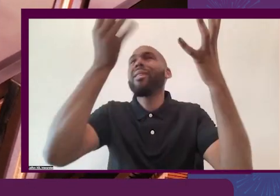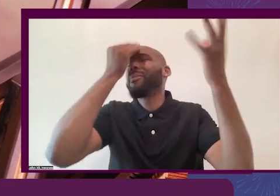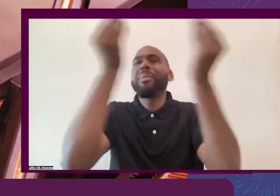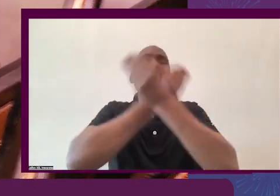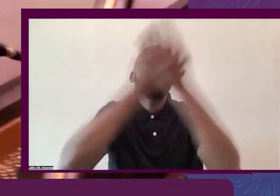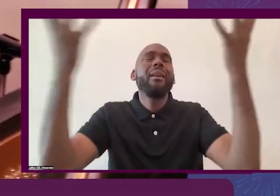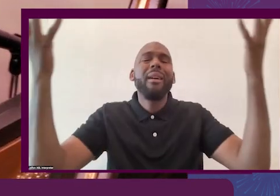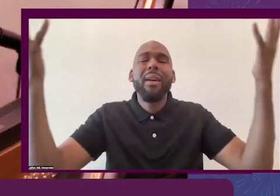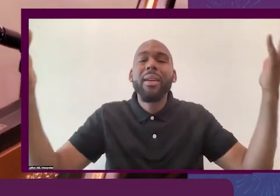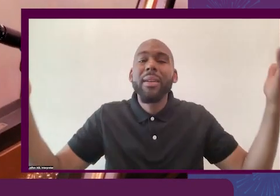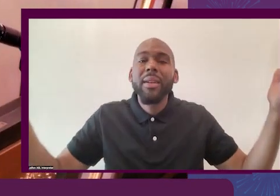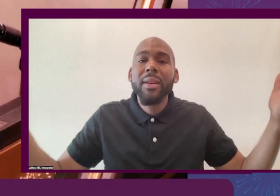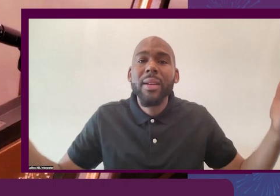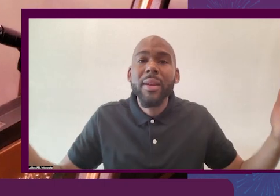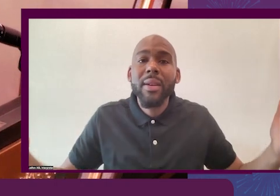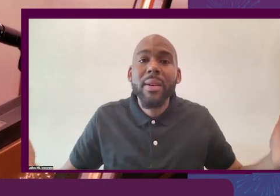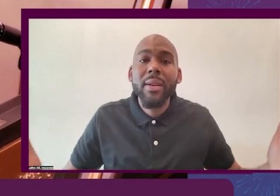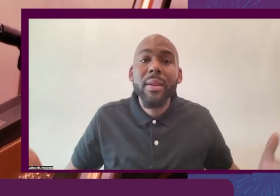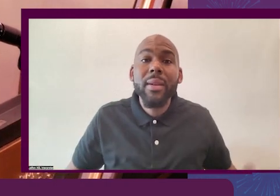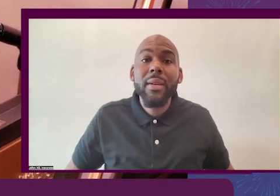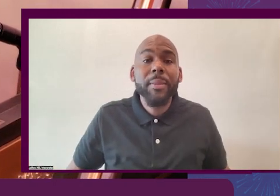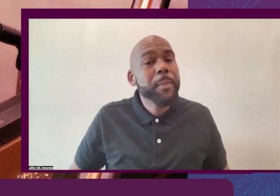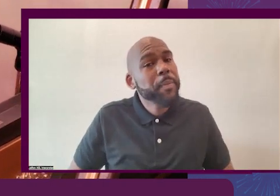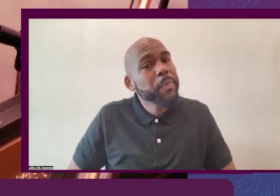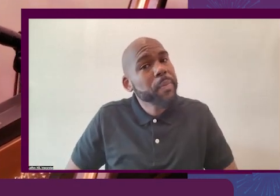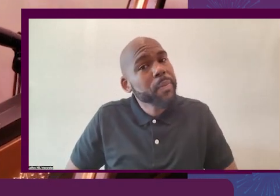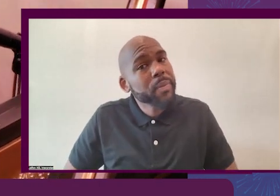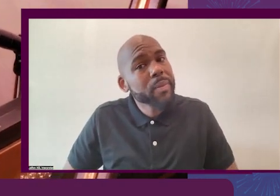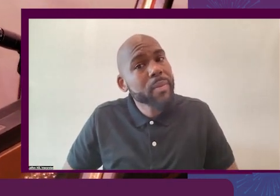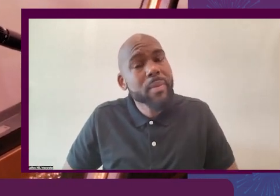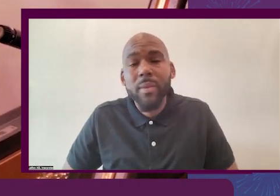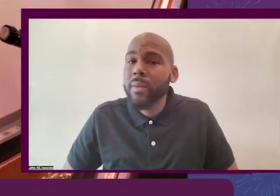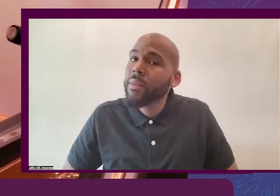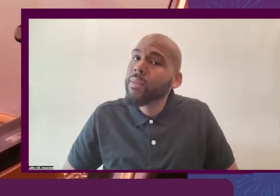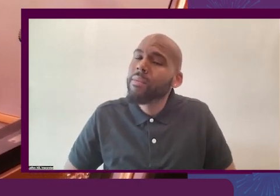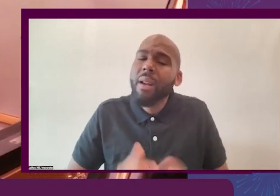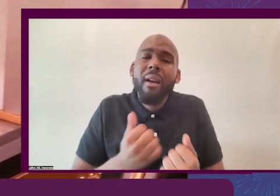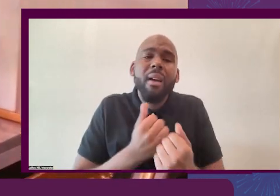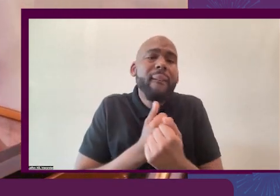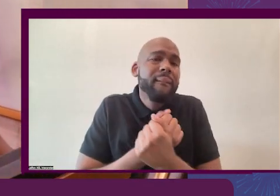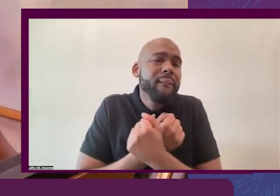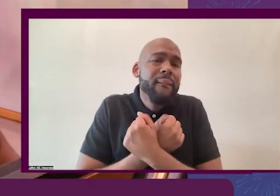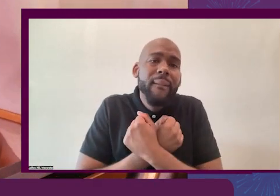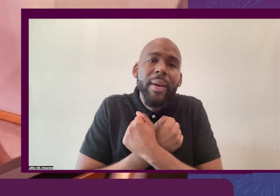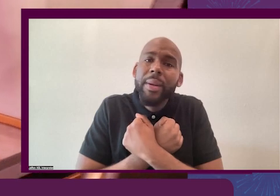half of the time, if you were